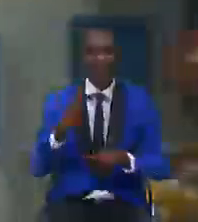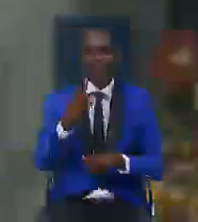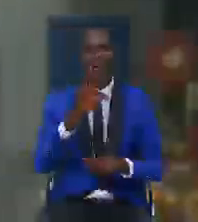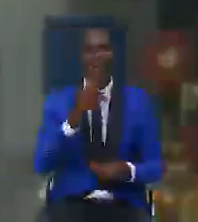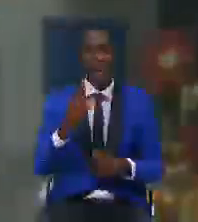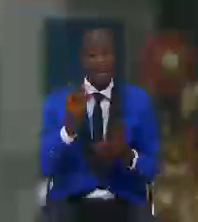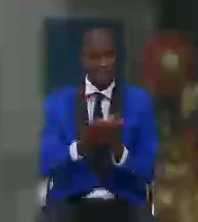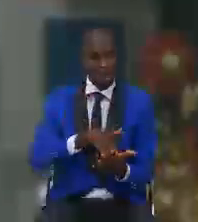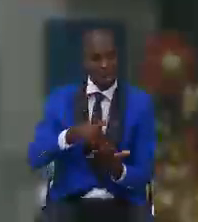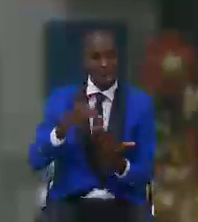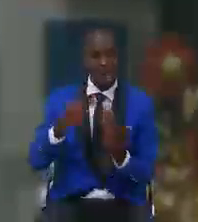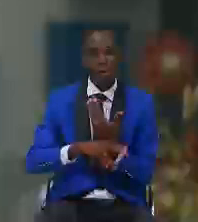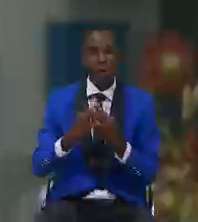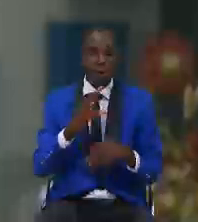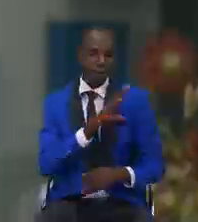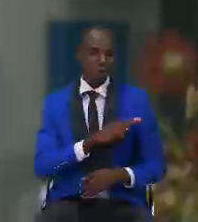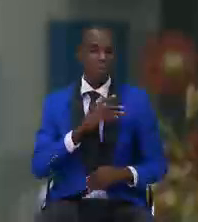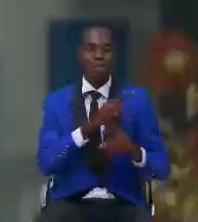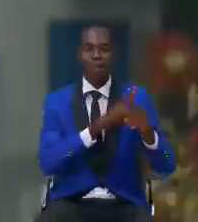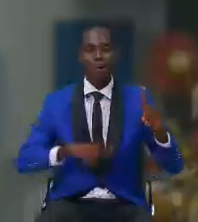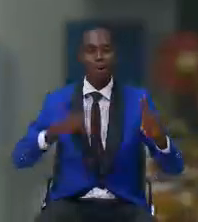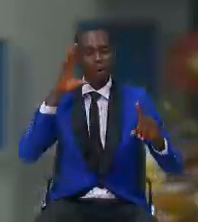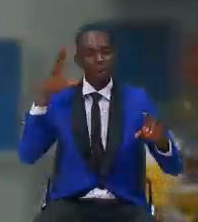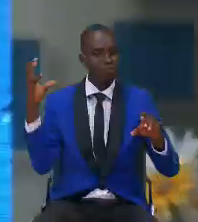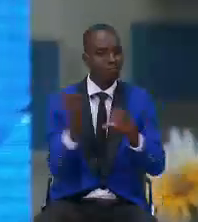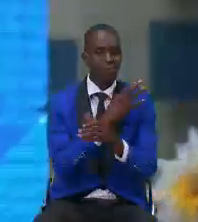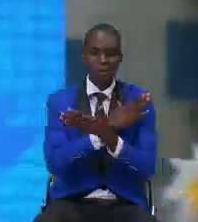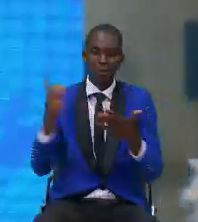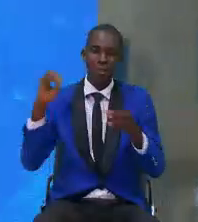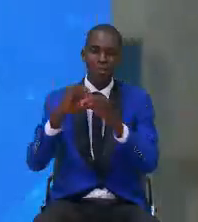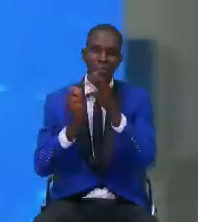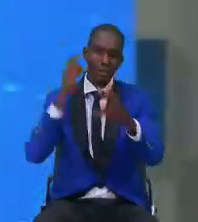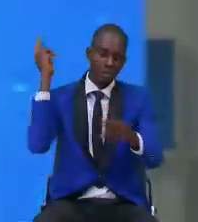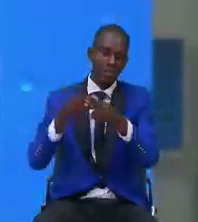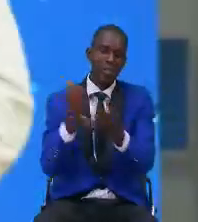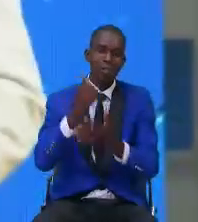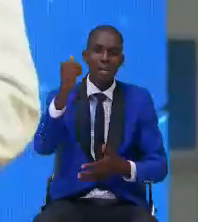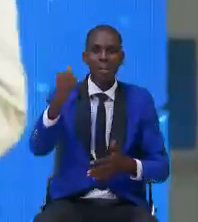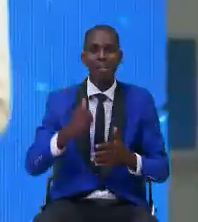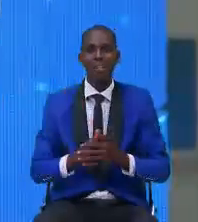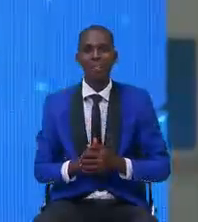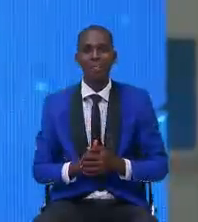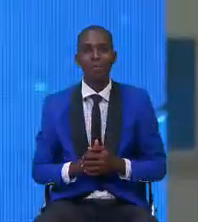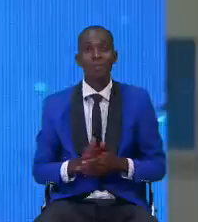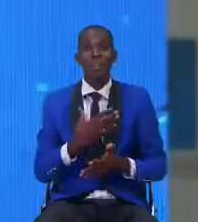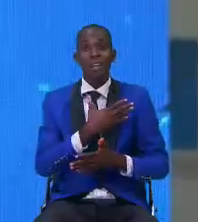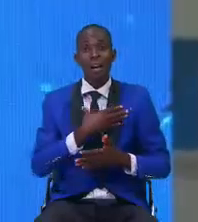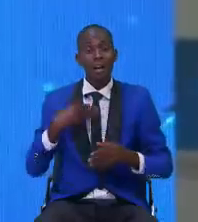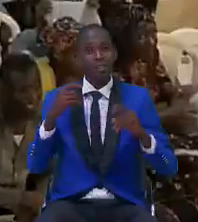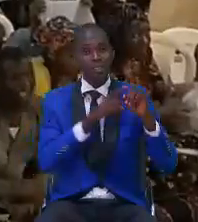for righteousness anywhere you are. That weakness of character, the Lord will take away